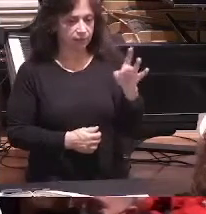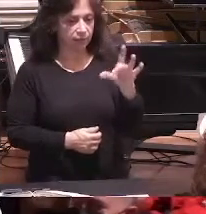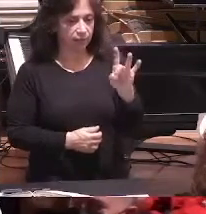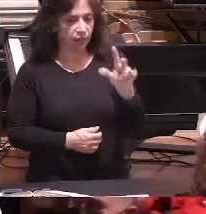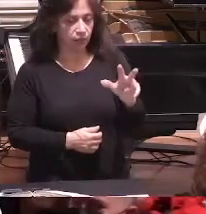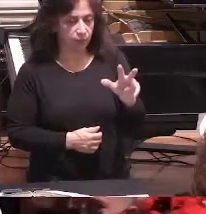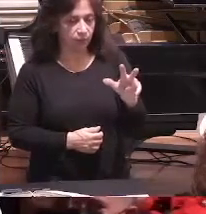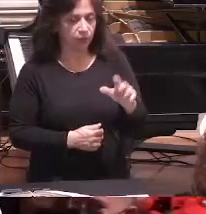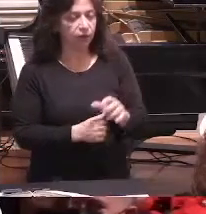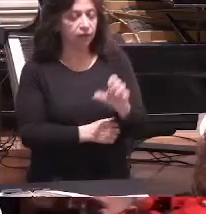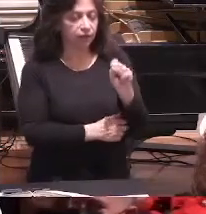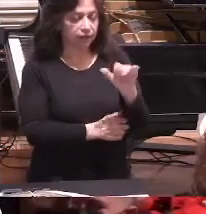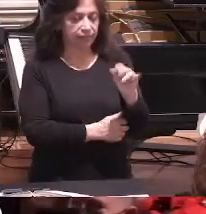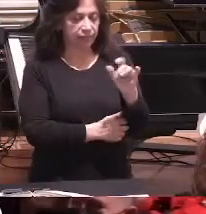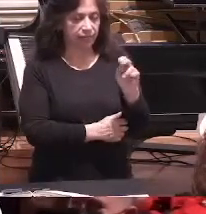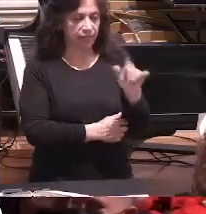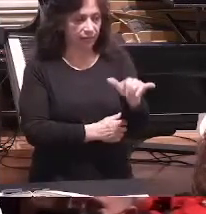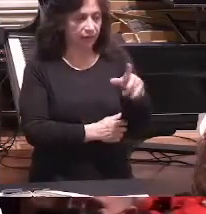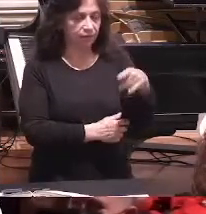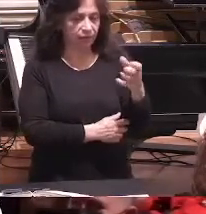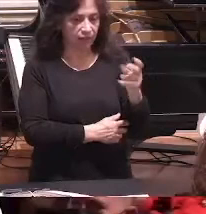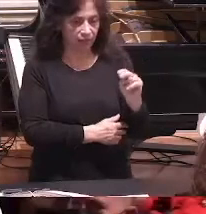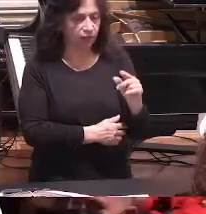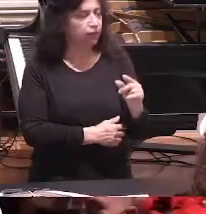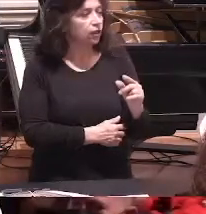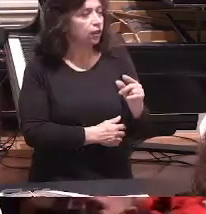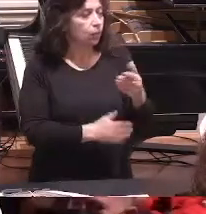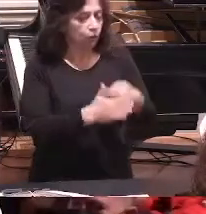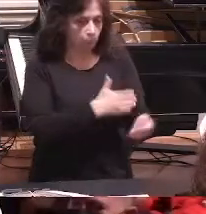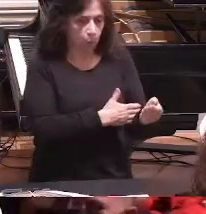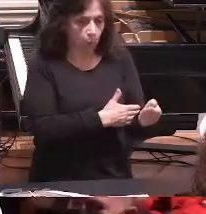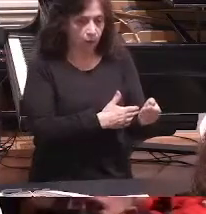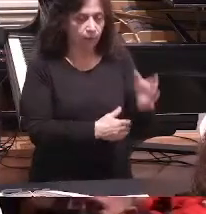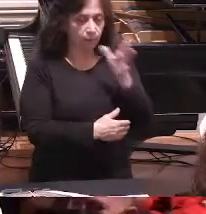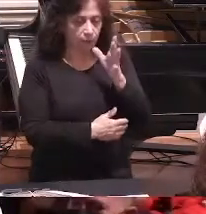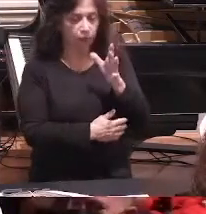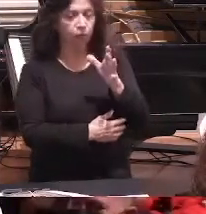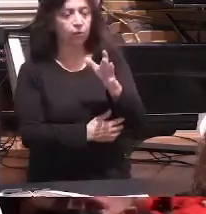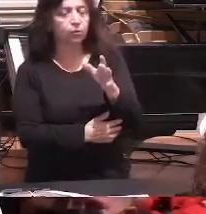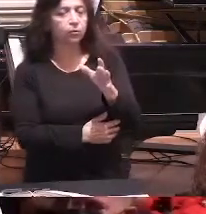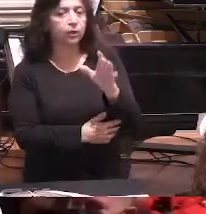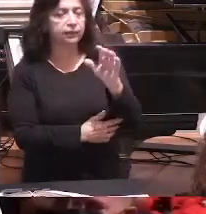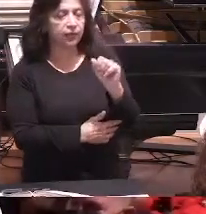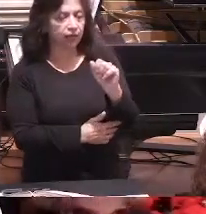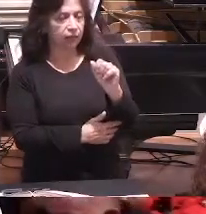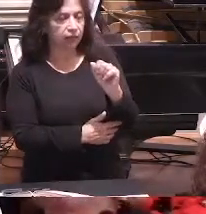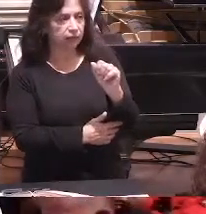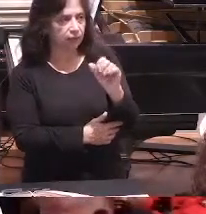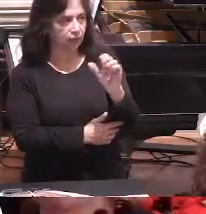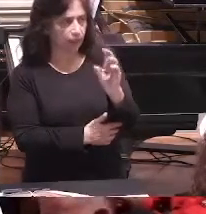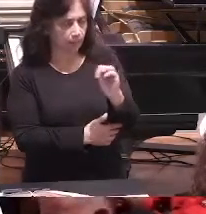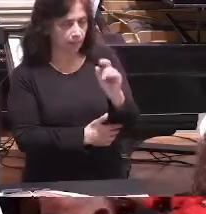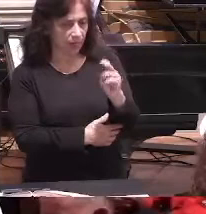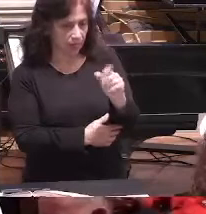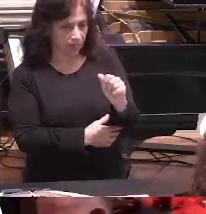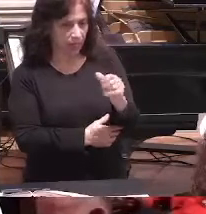1883, Signe Hilding was born to Amanda Nicholas and Albert Hilding in a very